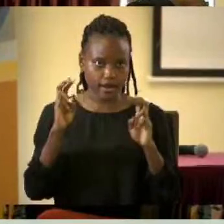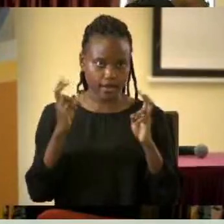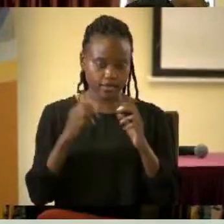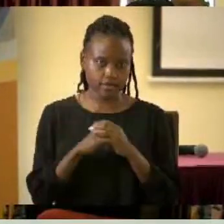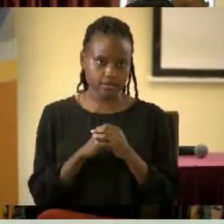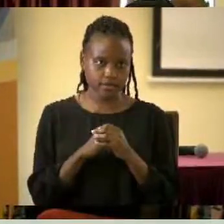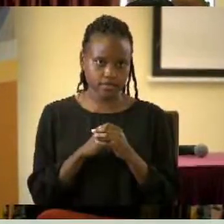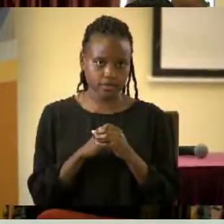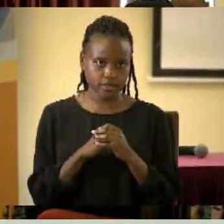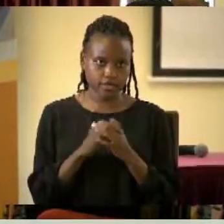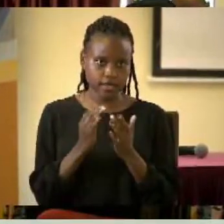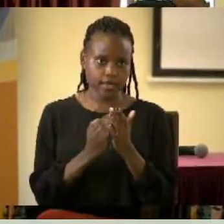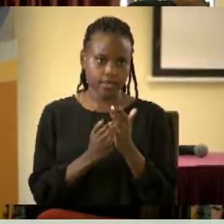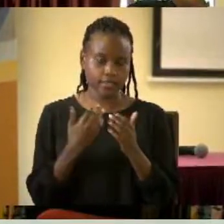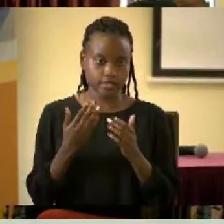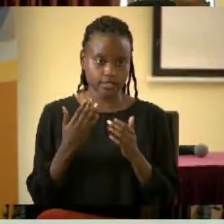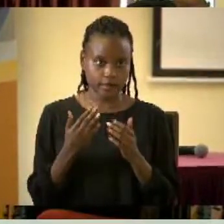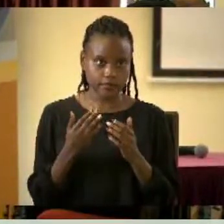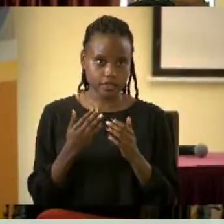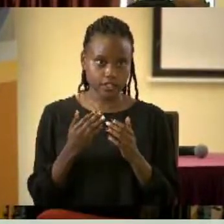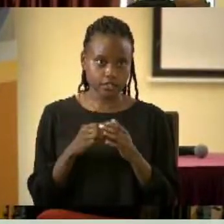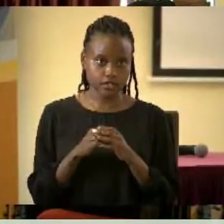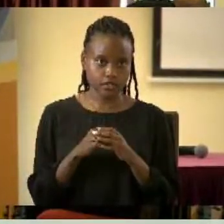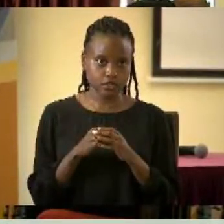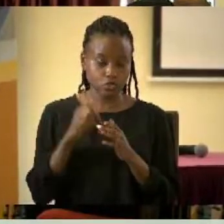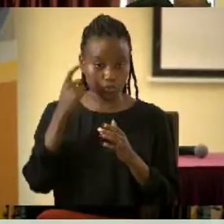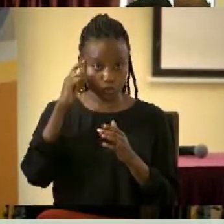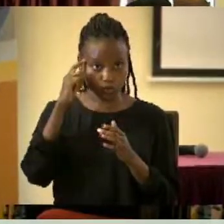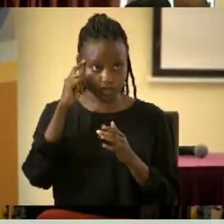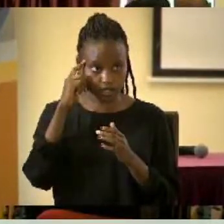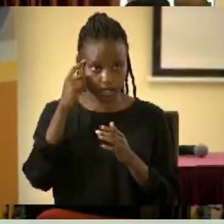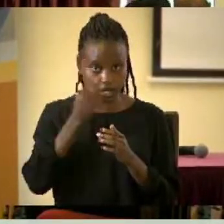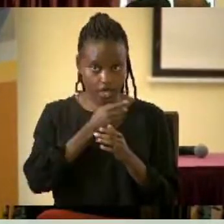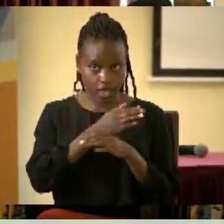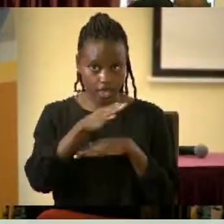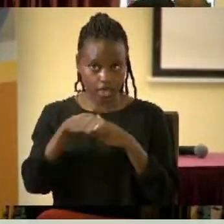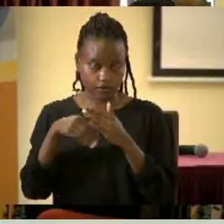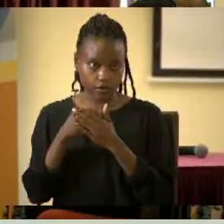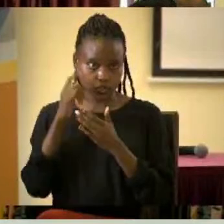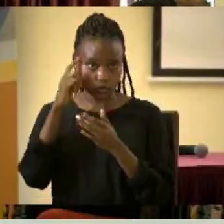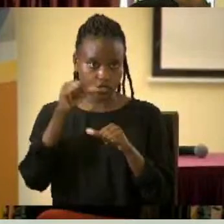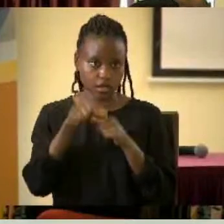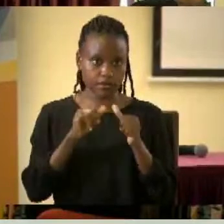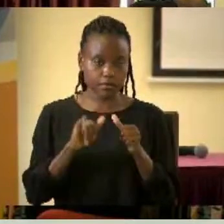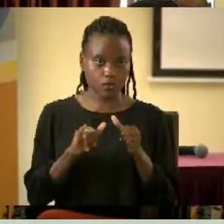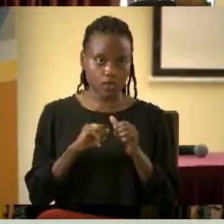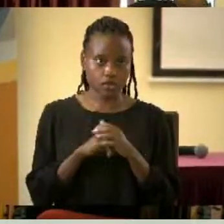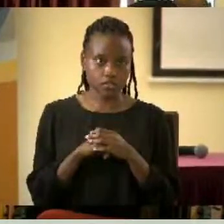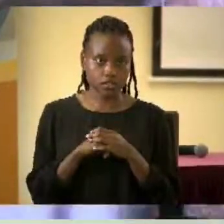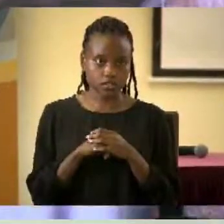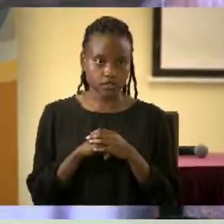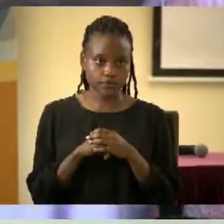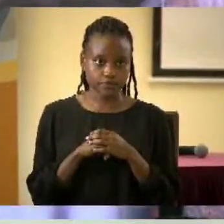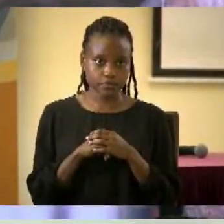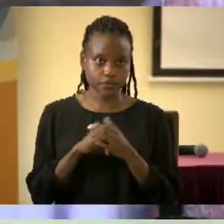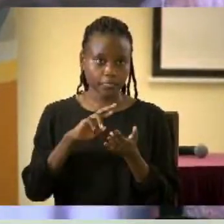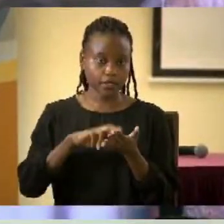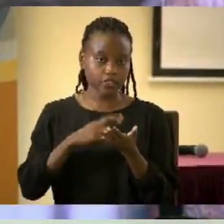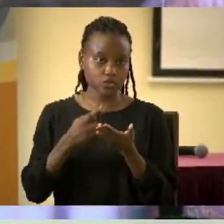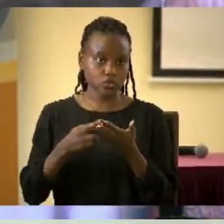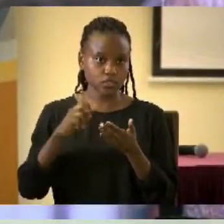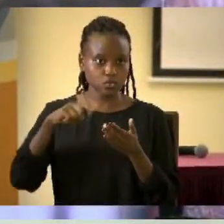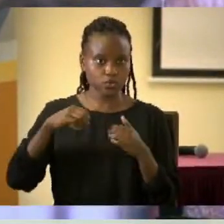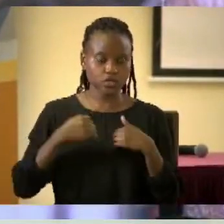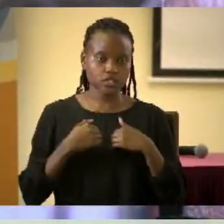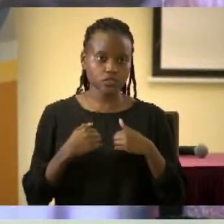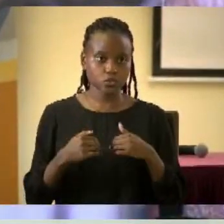trial. So it's something that should be food for thought for us, even in terms of resources. We need to have